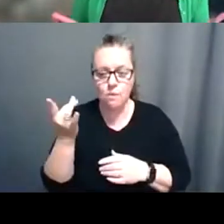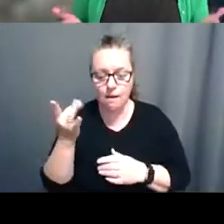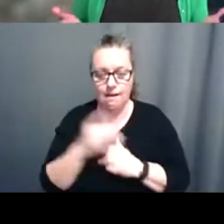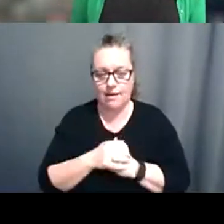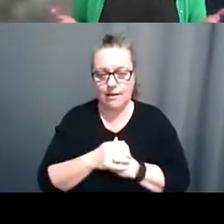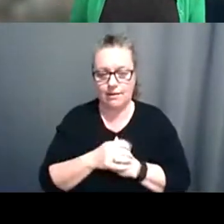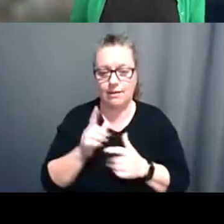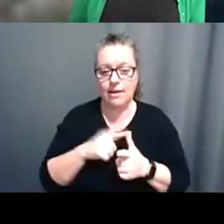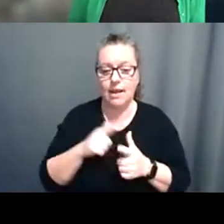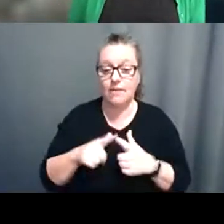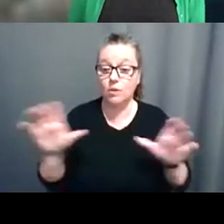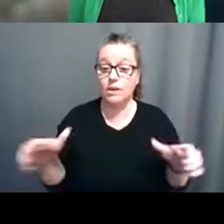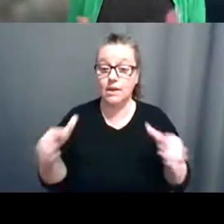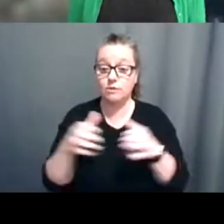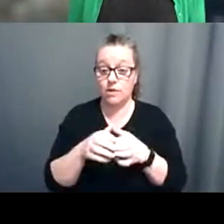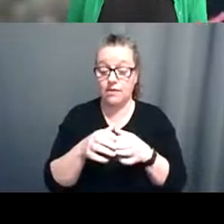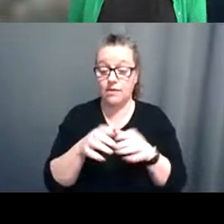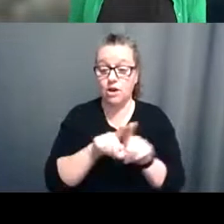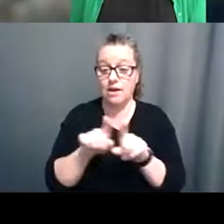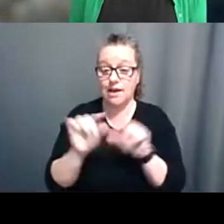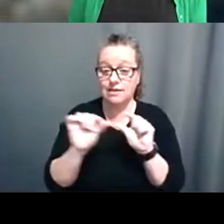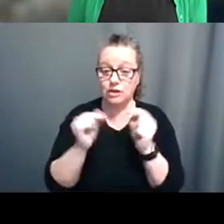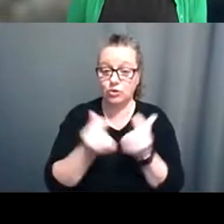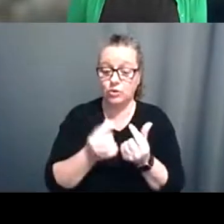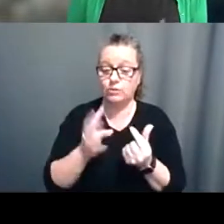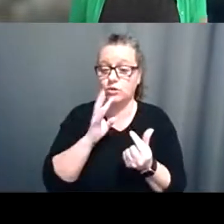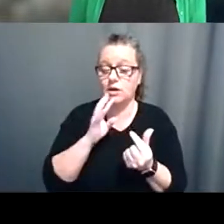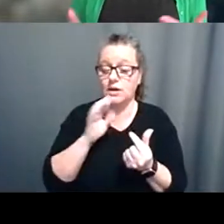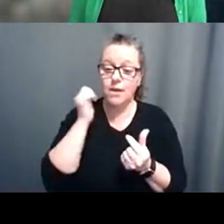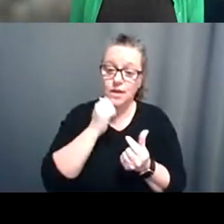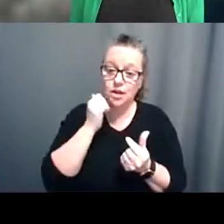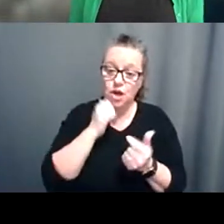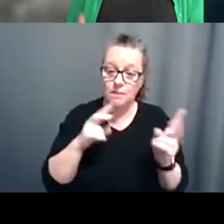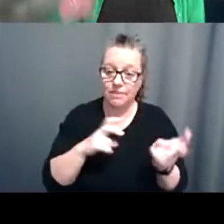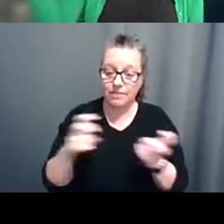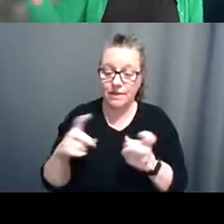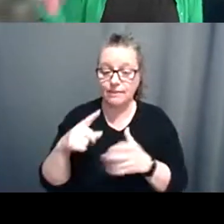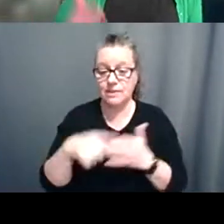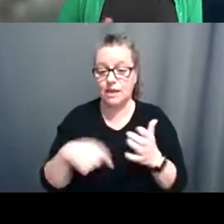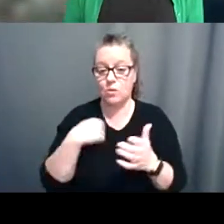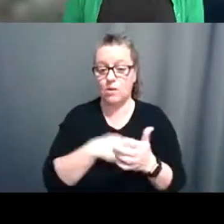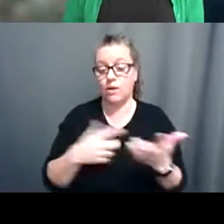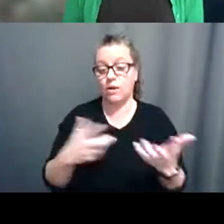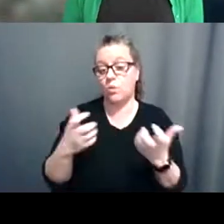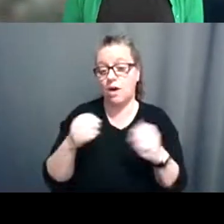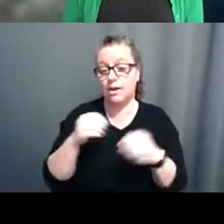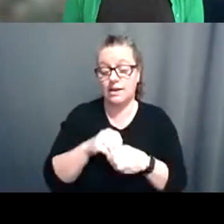We then came together as a group to talk about the common themes and what we wanted in our ideal